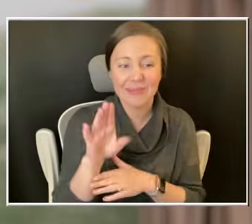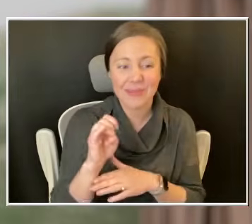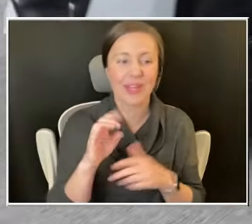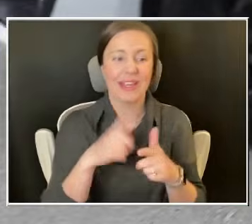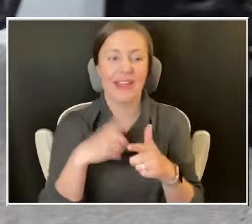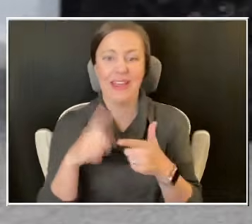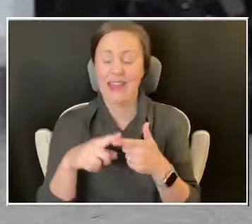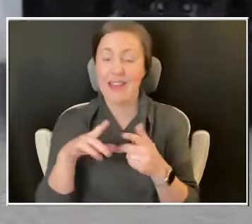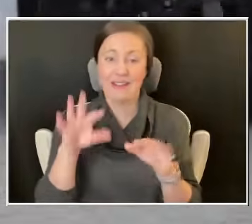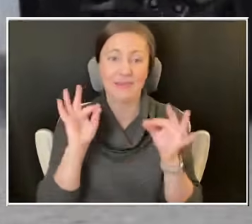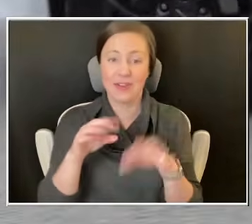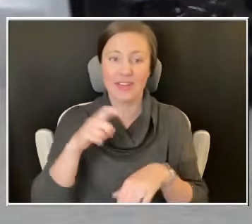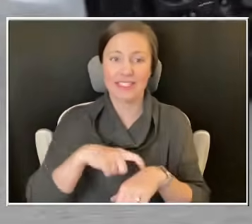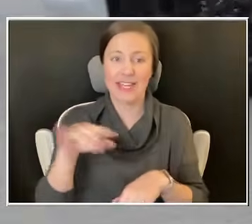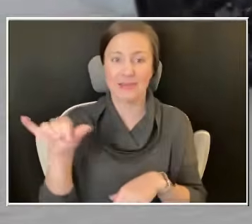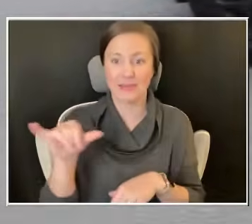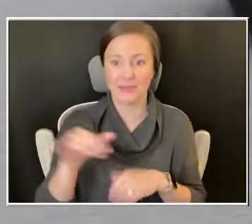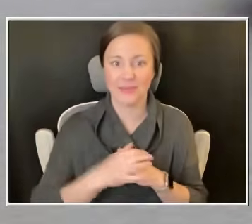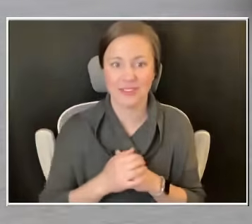time,